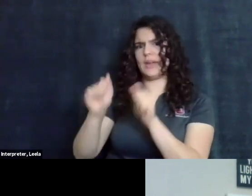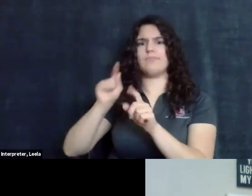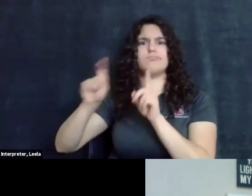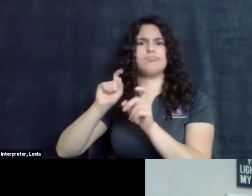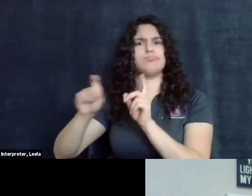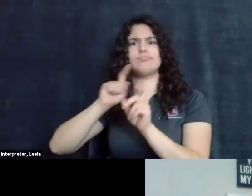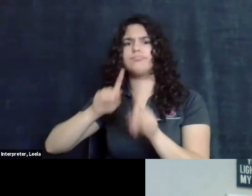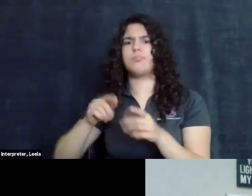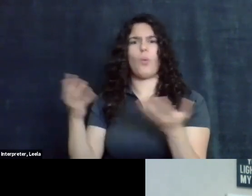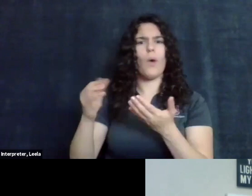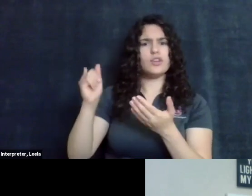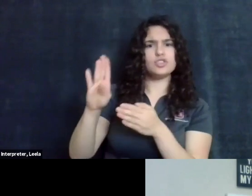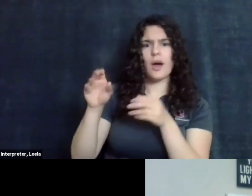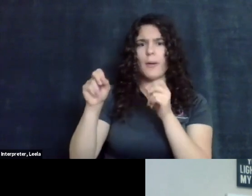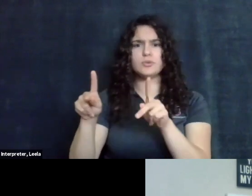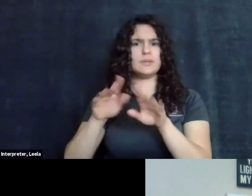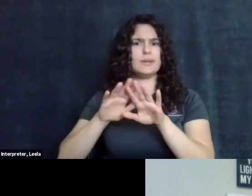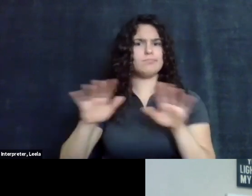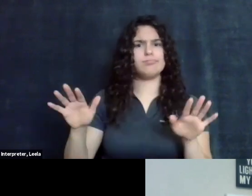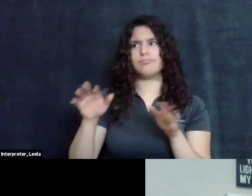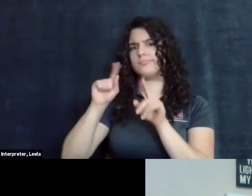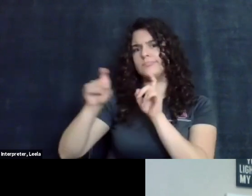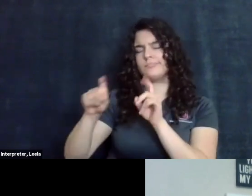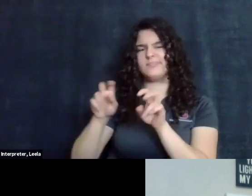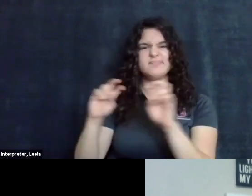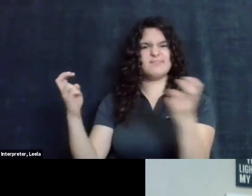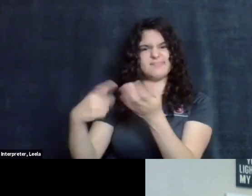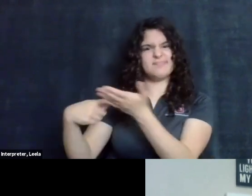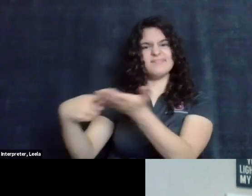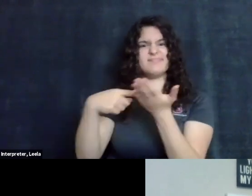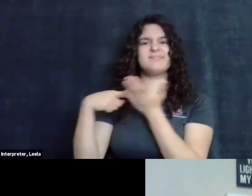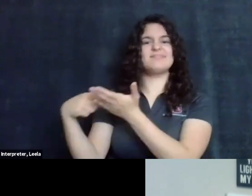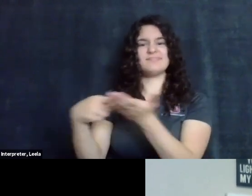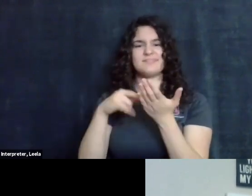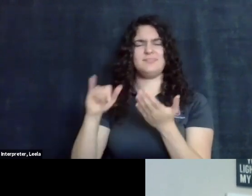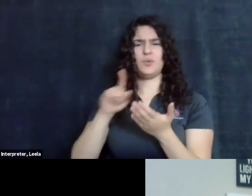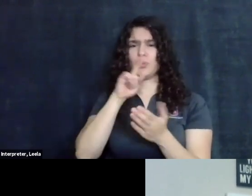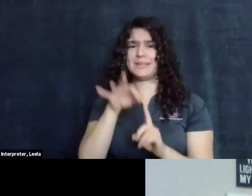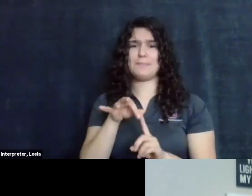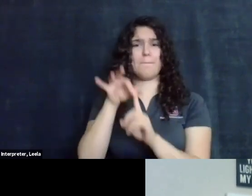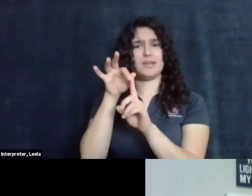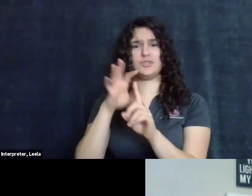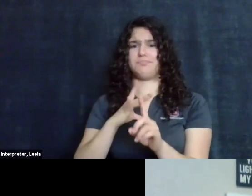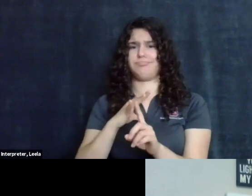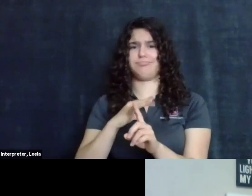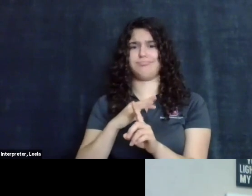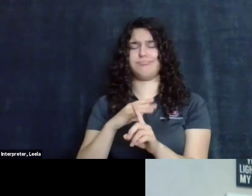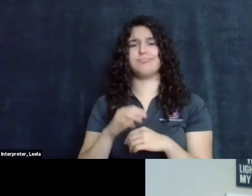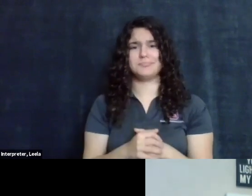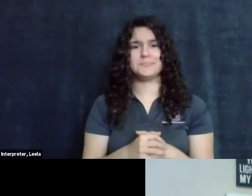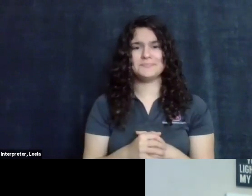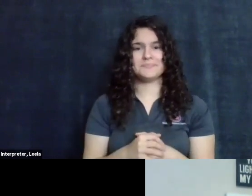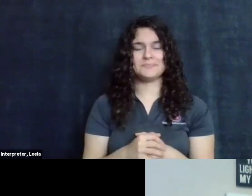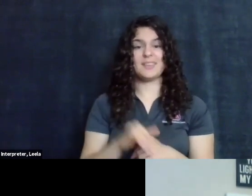related to job opportunities or whatever that may be. And so that's a really special thing that we have within the college. And it's